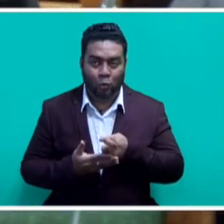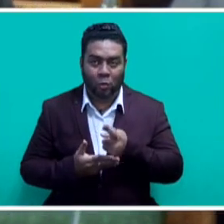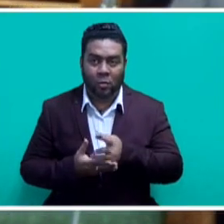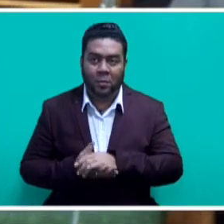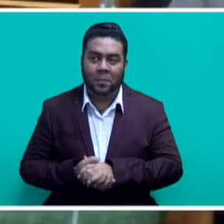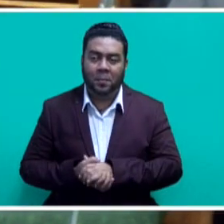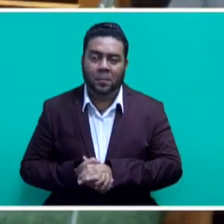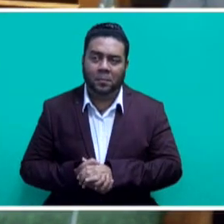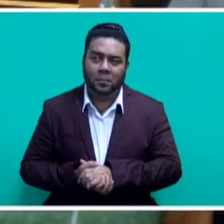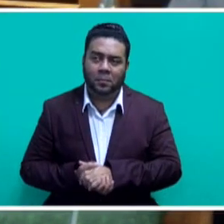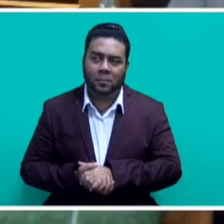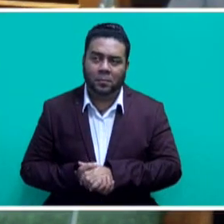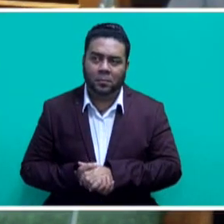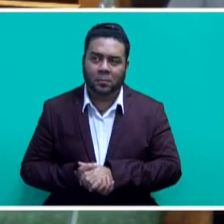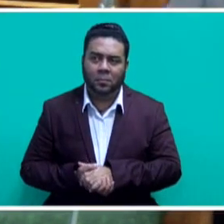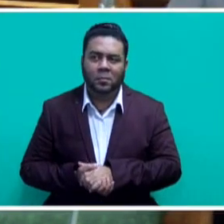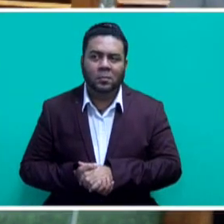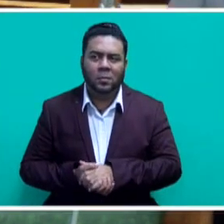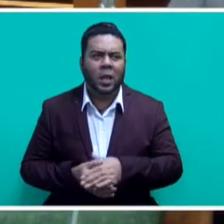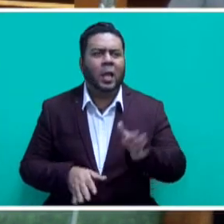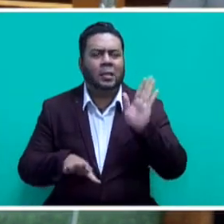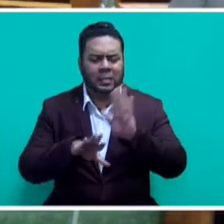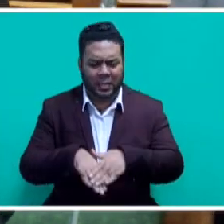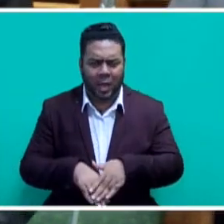Now, sit down.